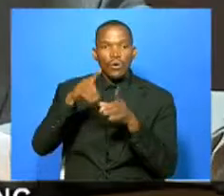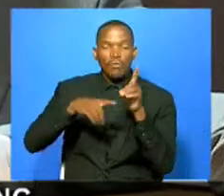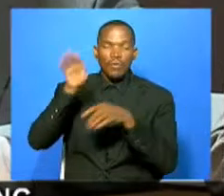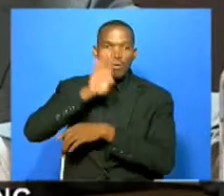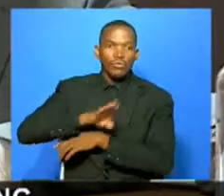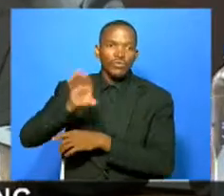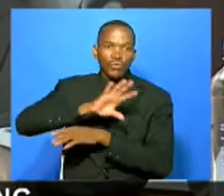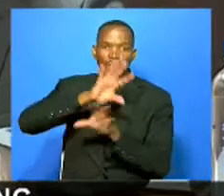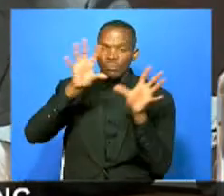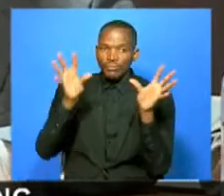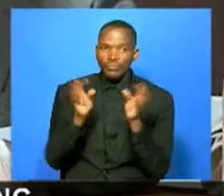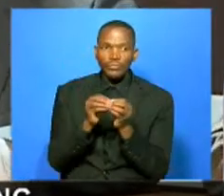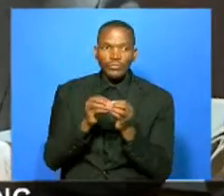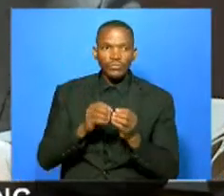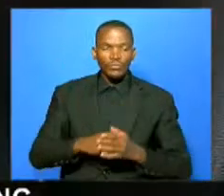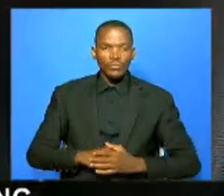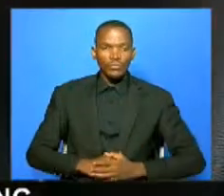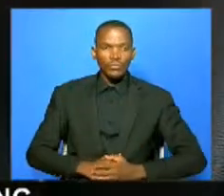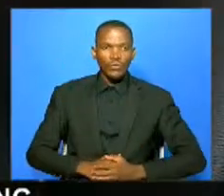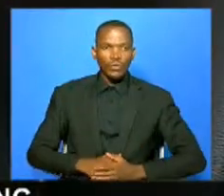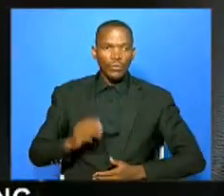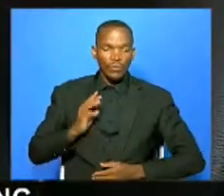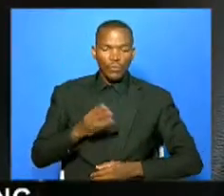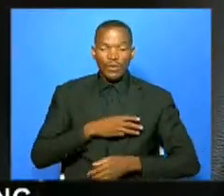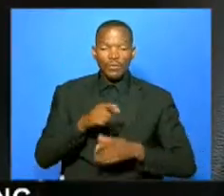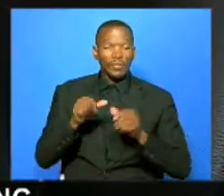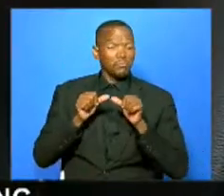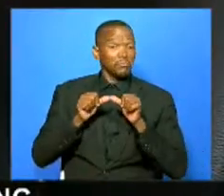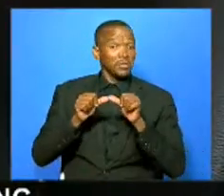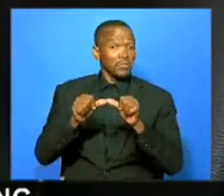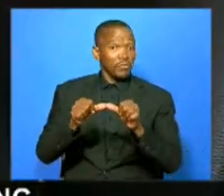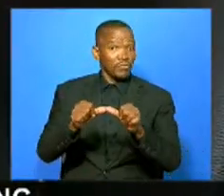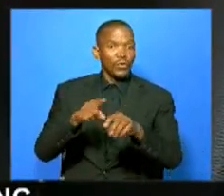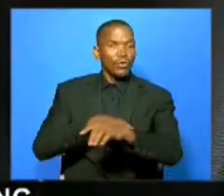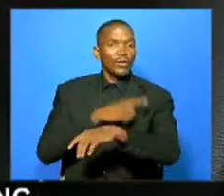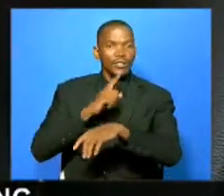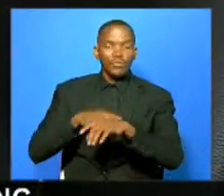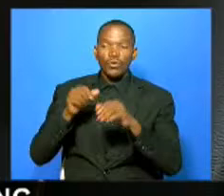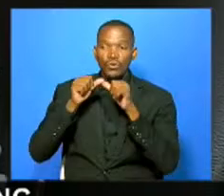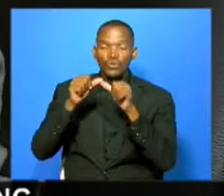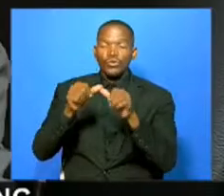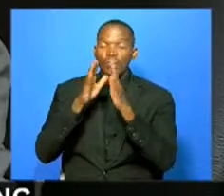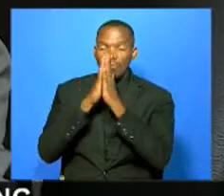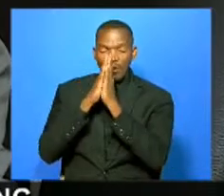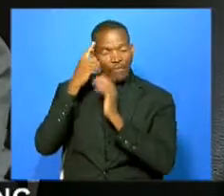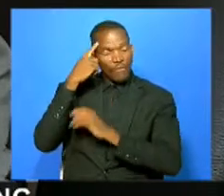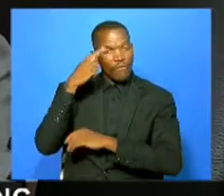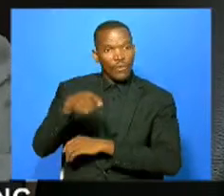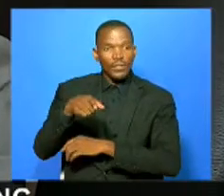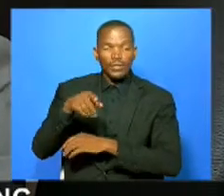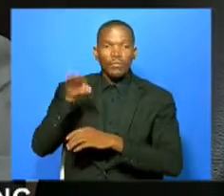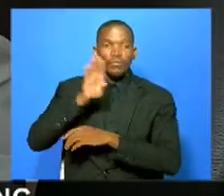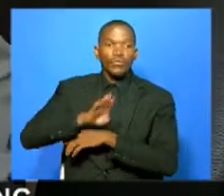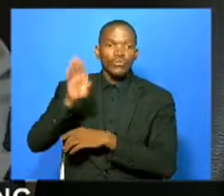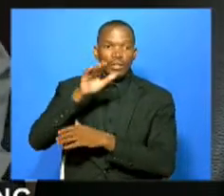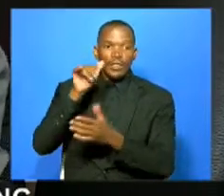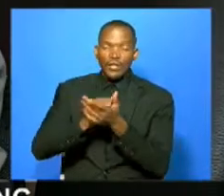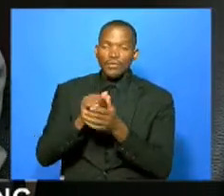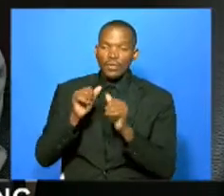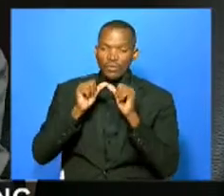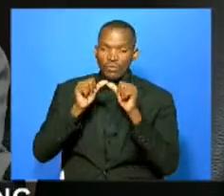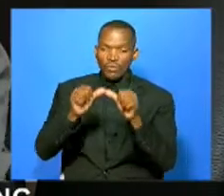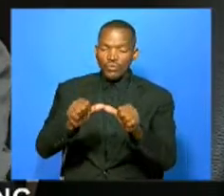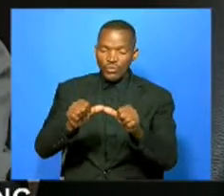ka kakaretso. We have been stable for quite a long time, so continue praying for this nation so that we continue to